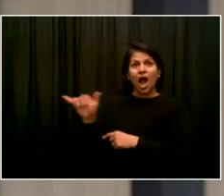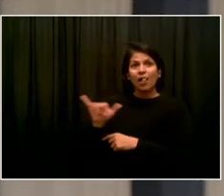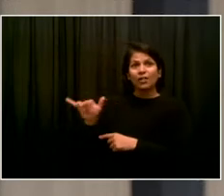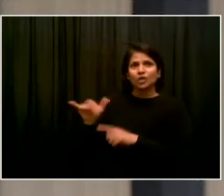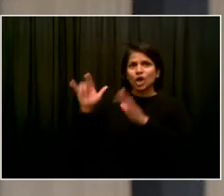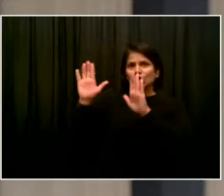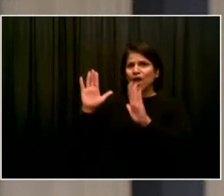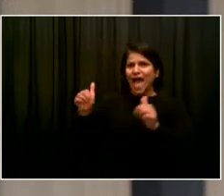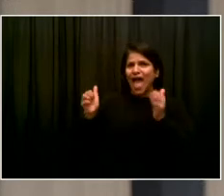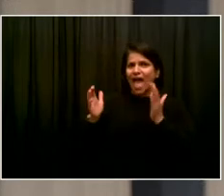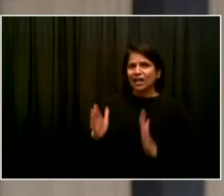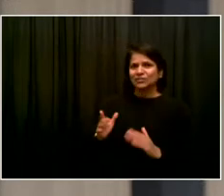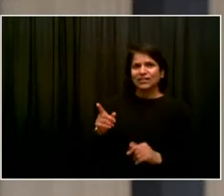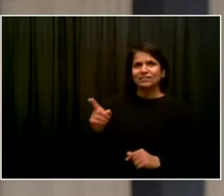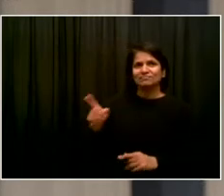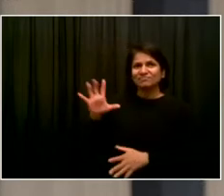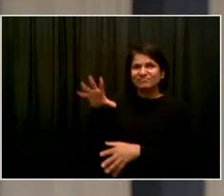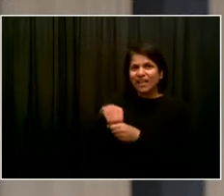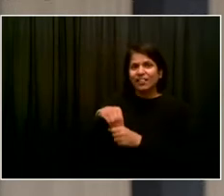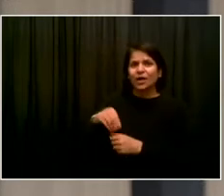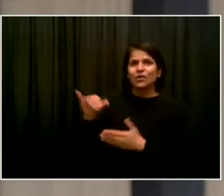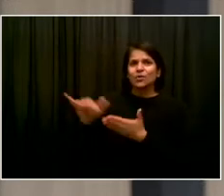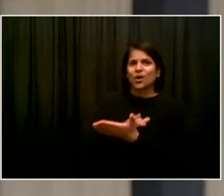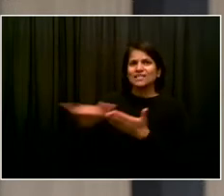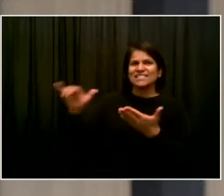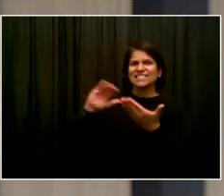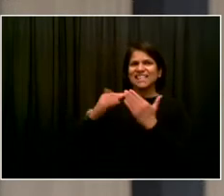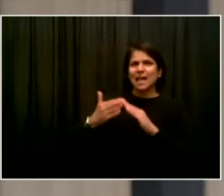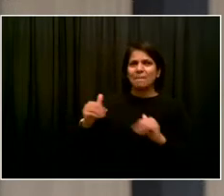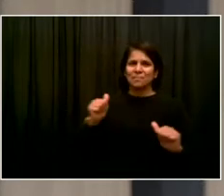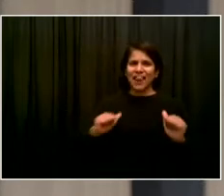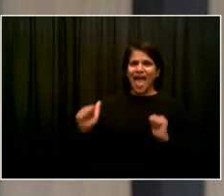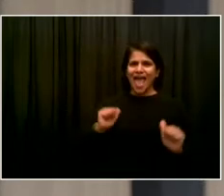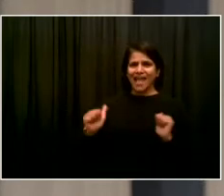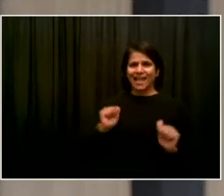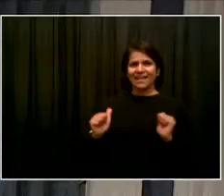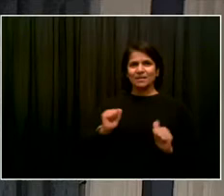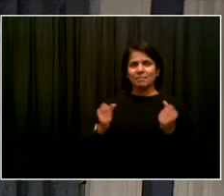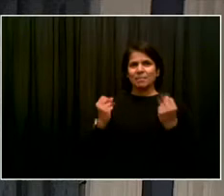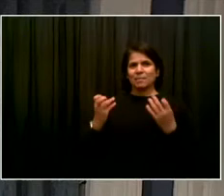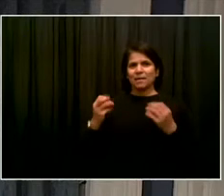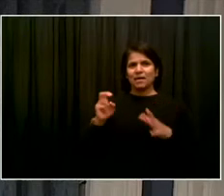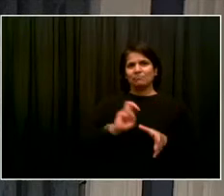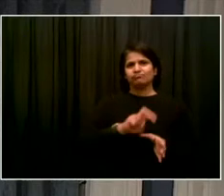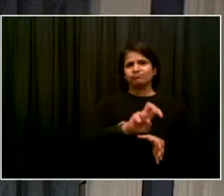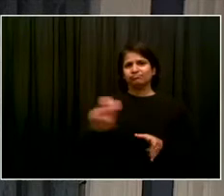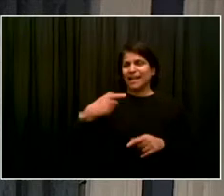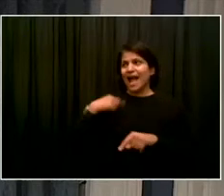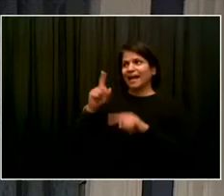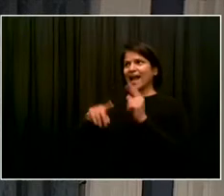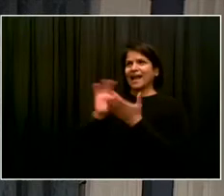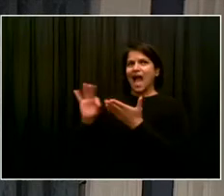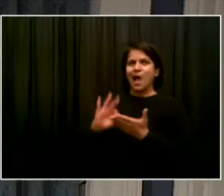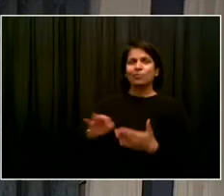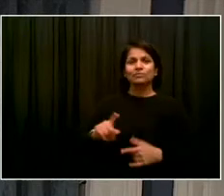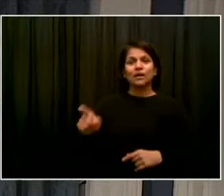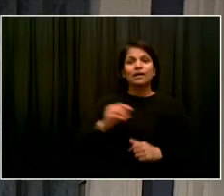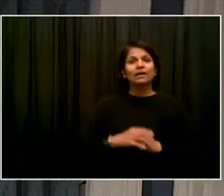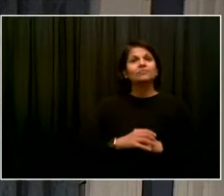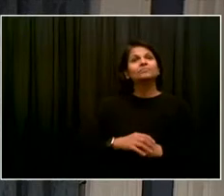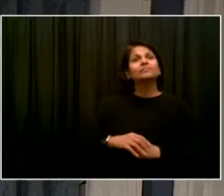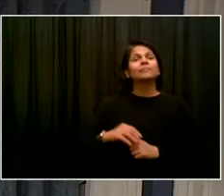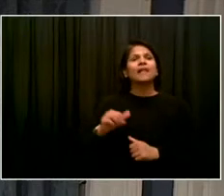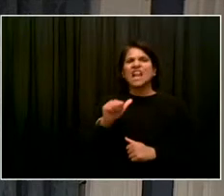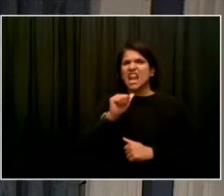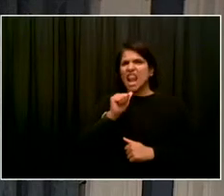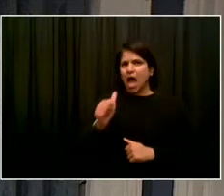can count. And although he's not a politician, he is the unofficial mayor of Red Hook. Did you know that? That's pretty good. Just Mr. ask mayor. Anybody on Van Brunt